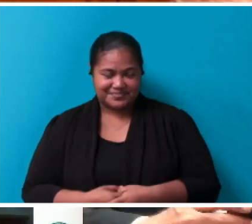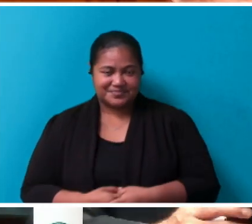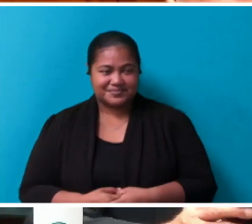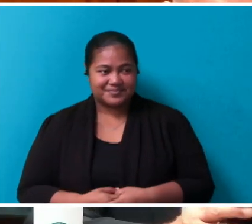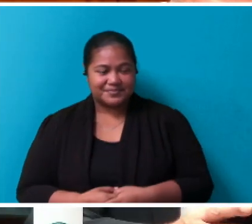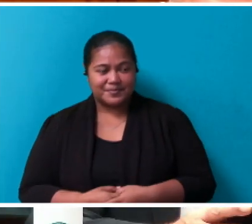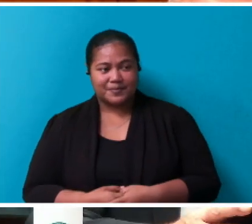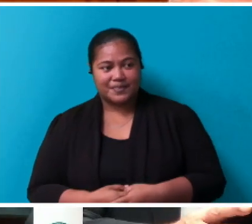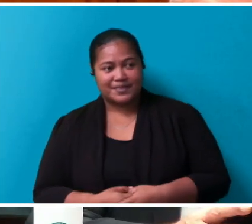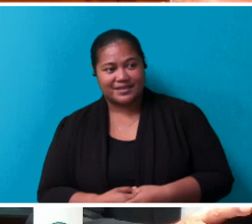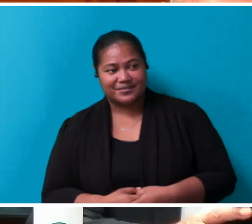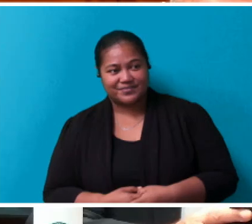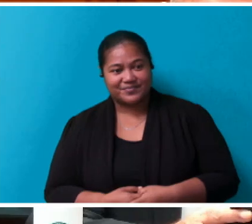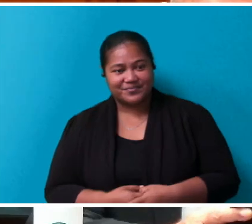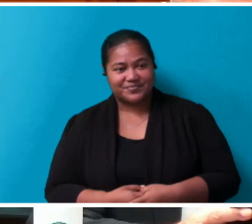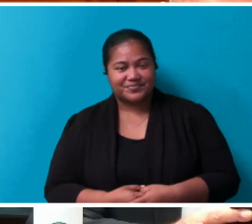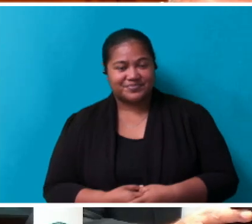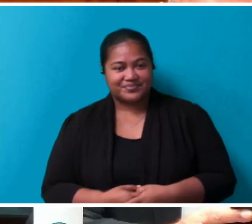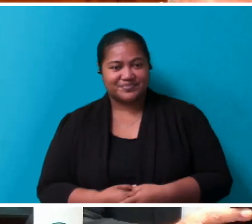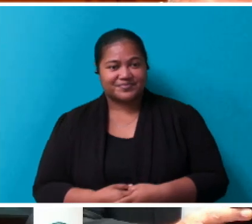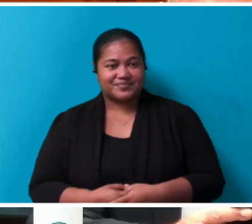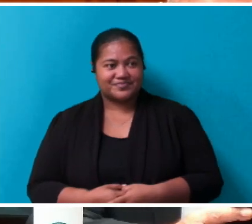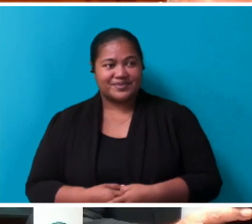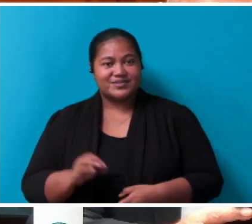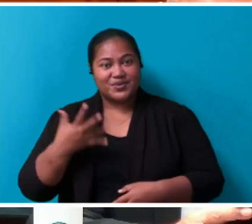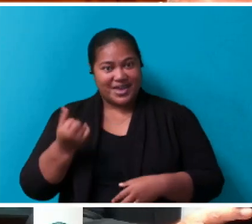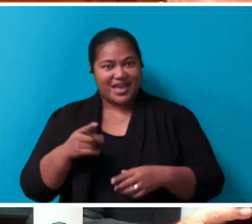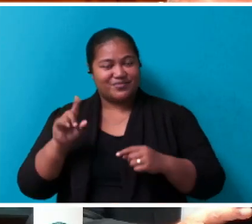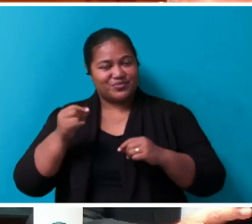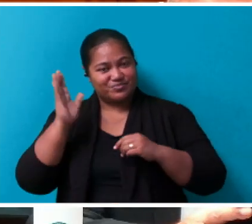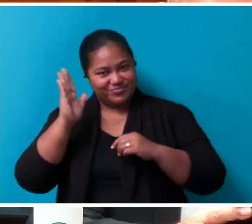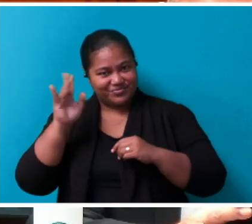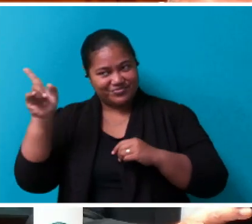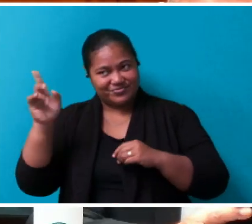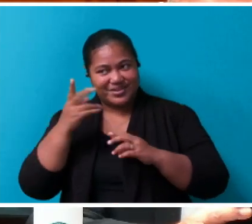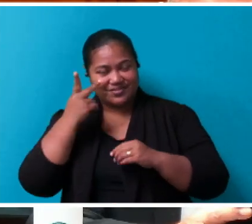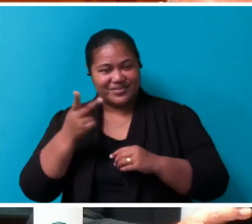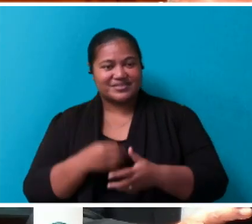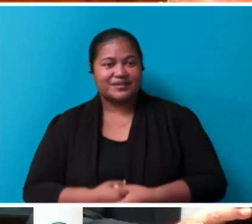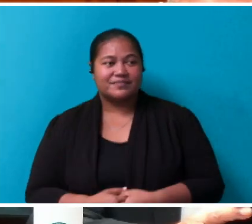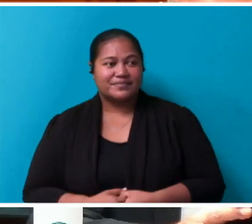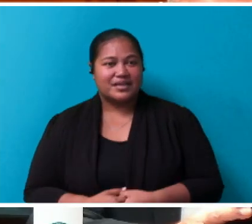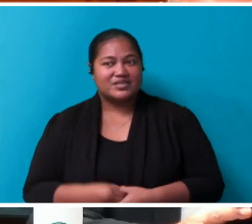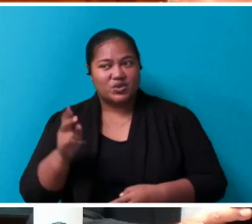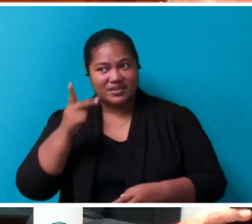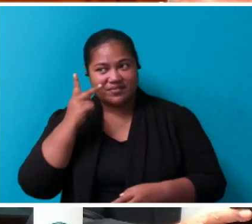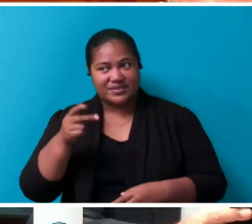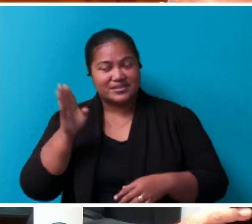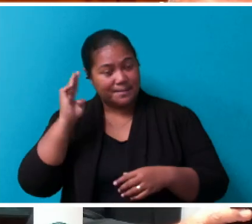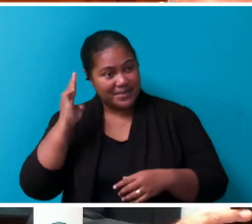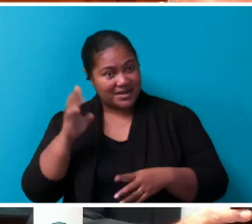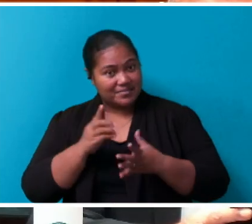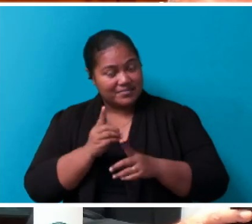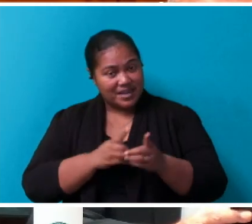He has delivered a ministerial statement on that visit. This visit, Madam Deputy Speaker,